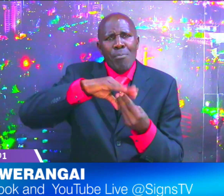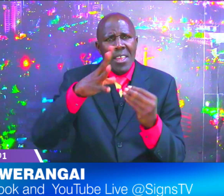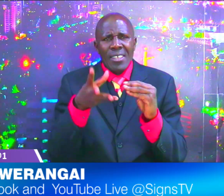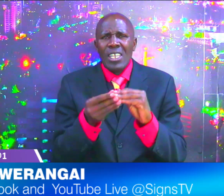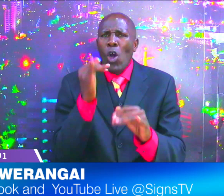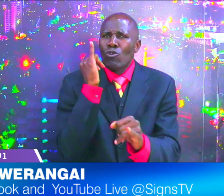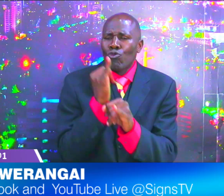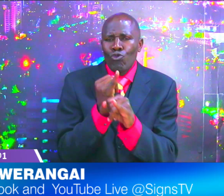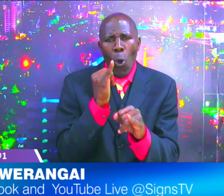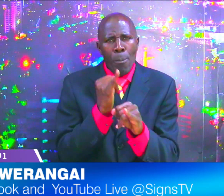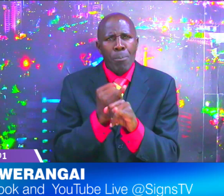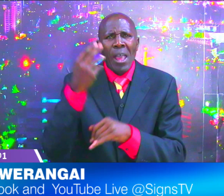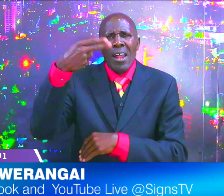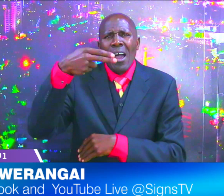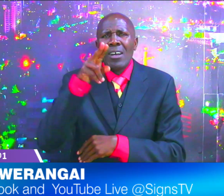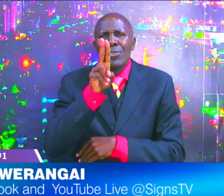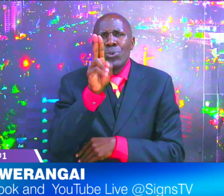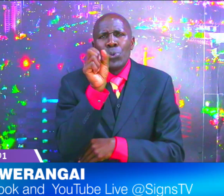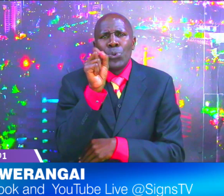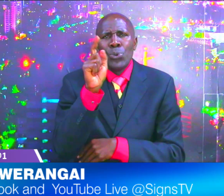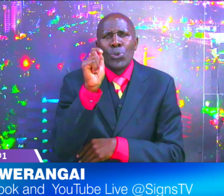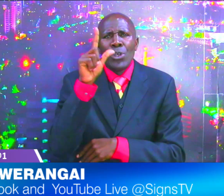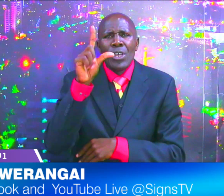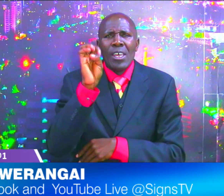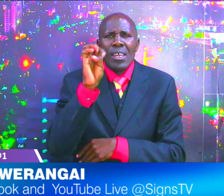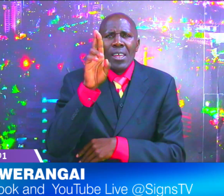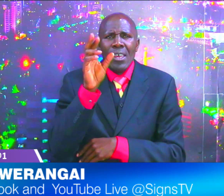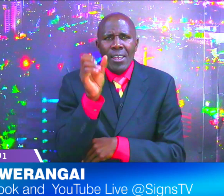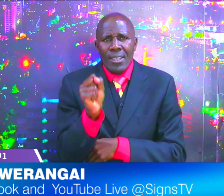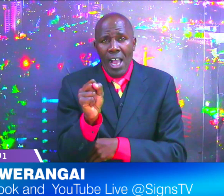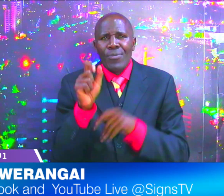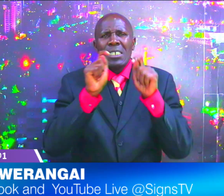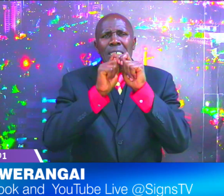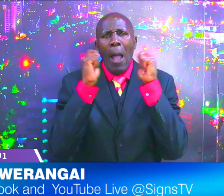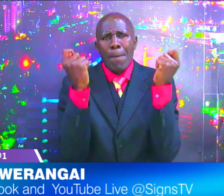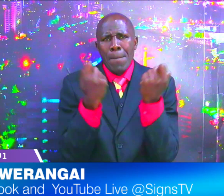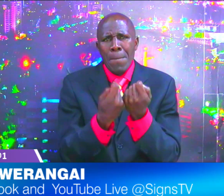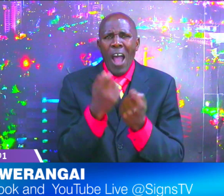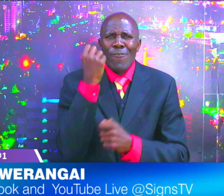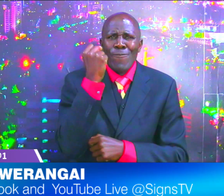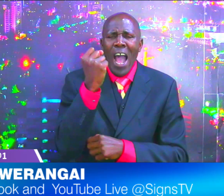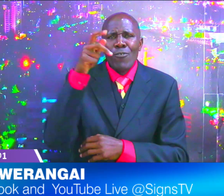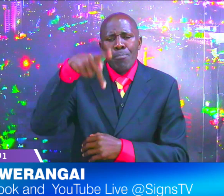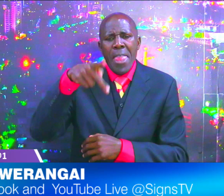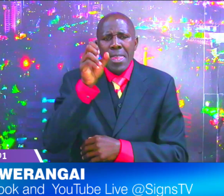leather value in bid to create jobs for hustlers.